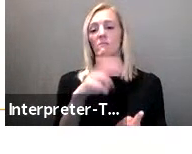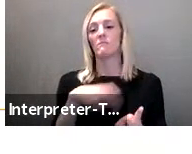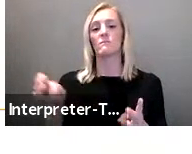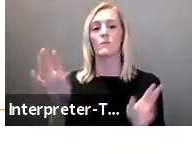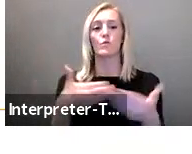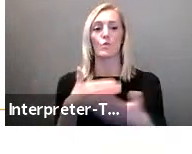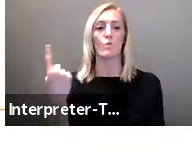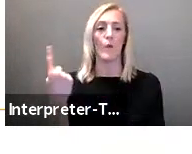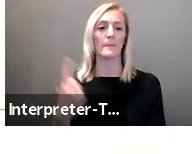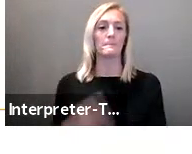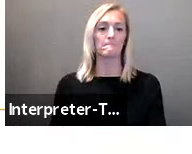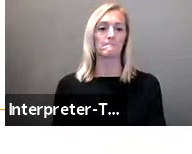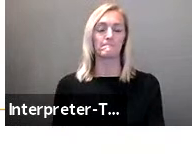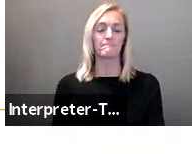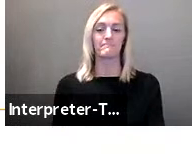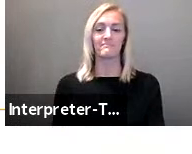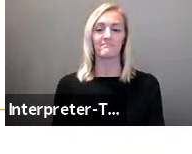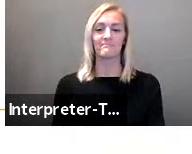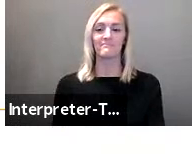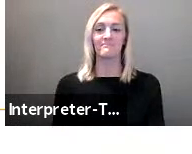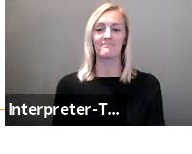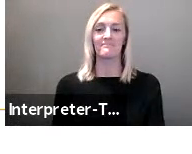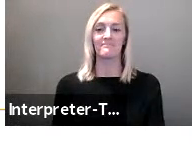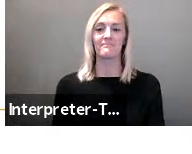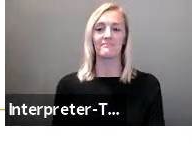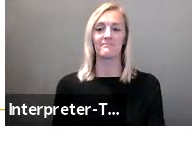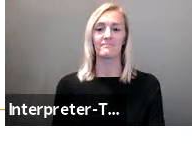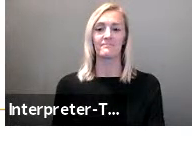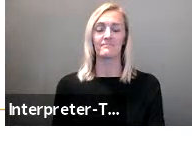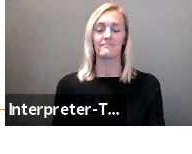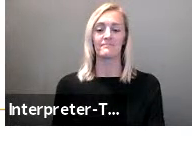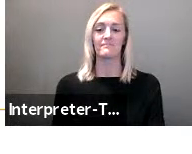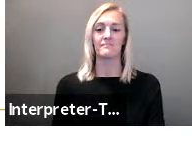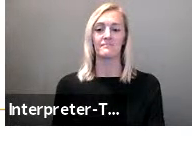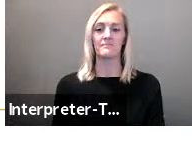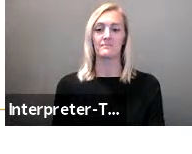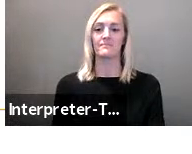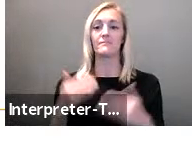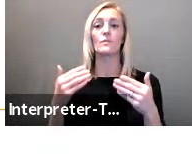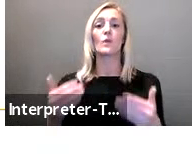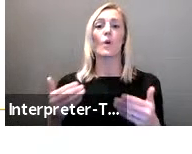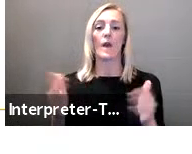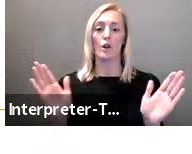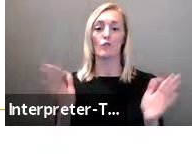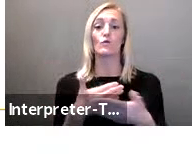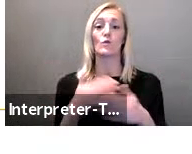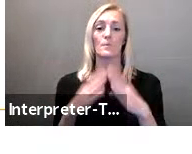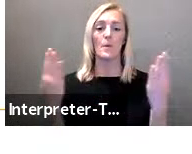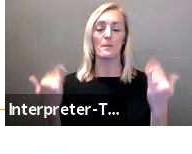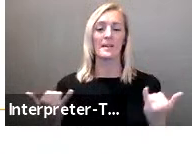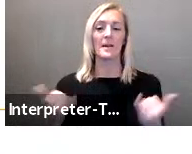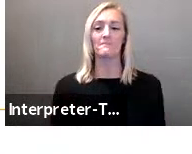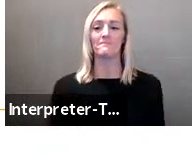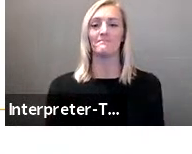stay here in the main room. So, all right, your rooms are open.